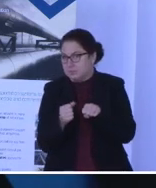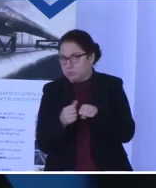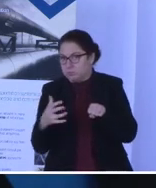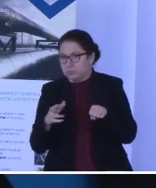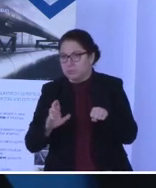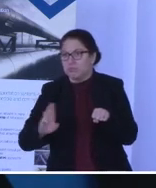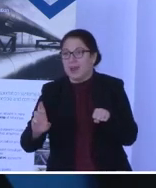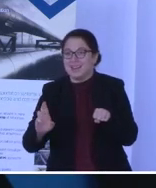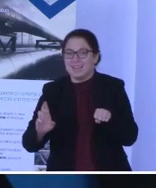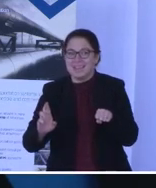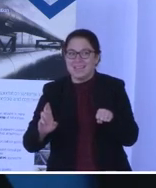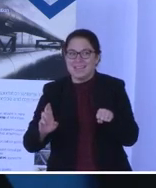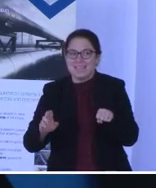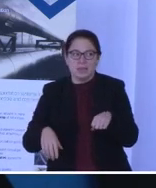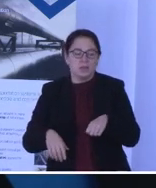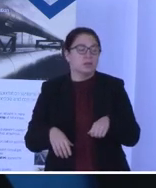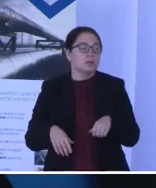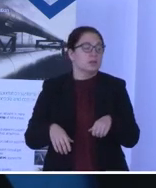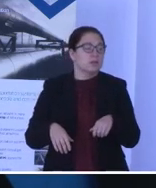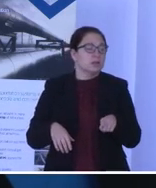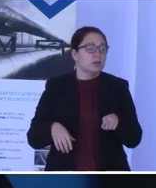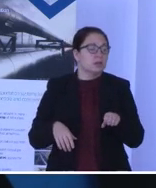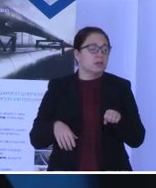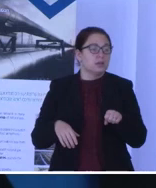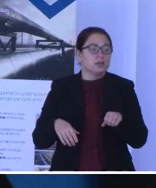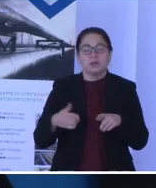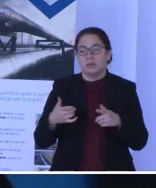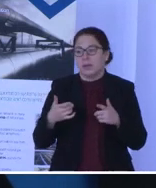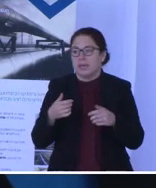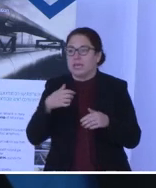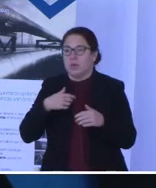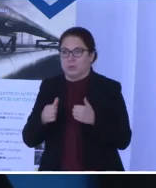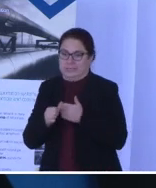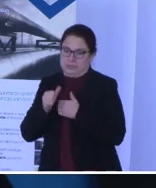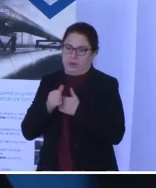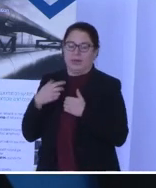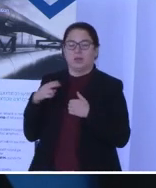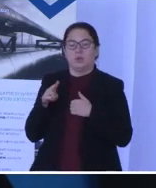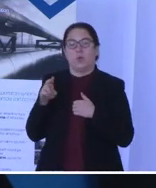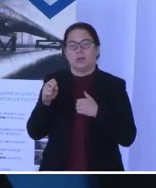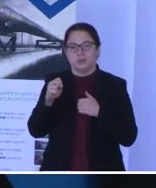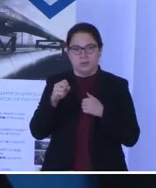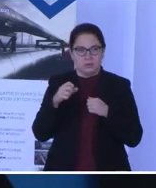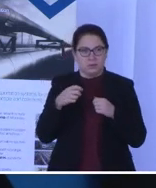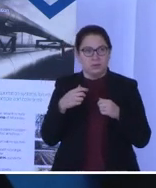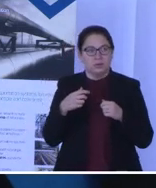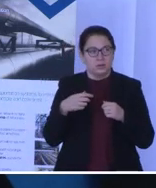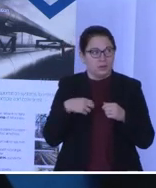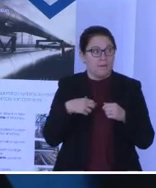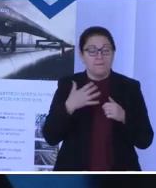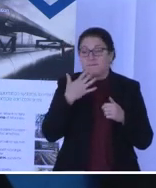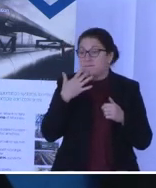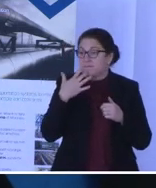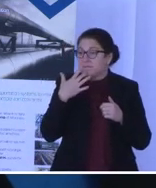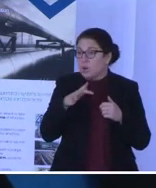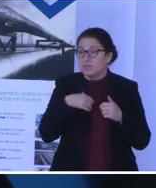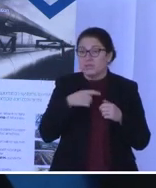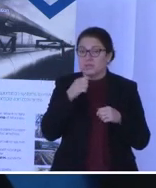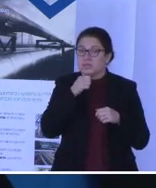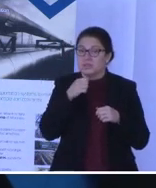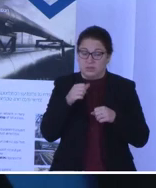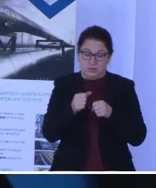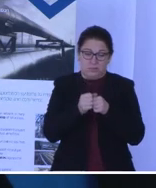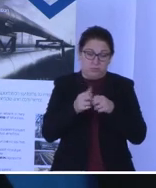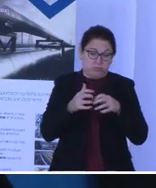through TSA, but he was headed for the United States. And fortunately, he was not able to detonate the bomb, and that's